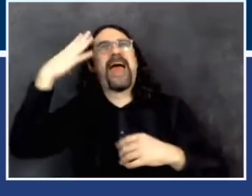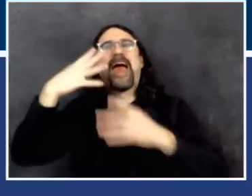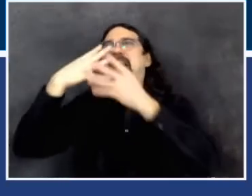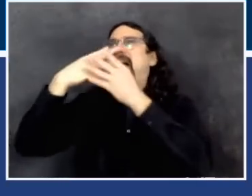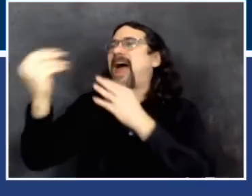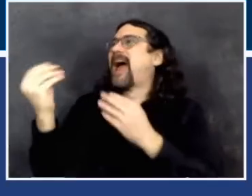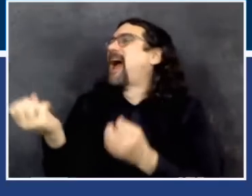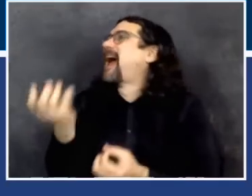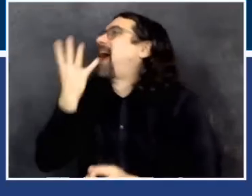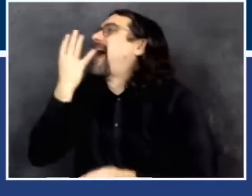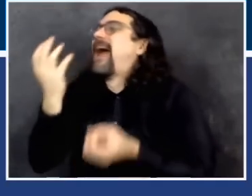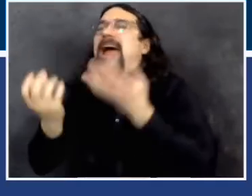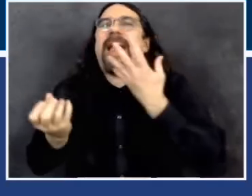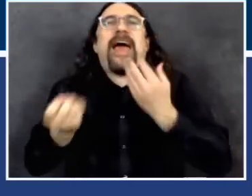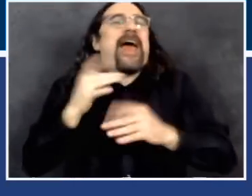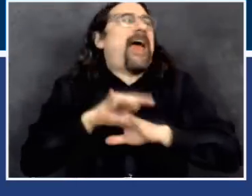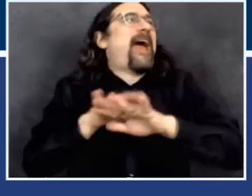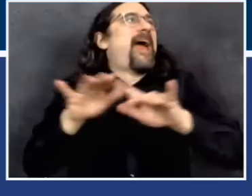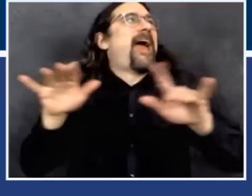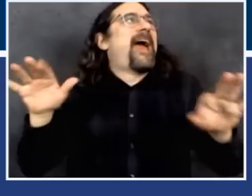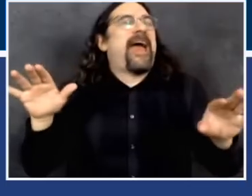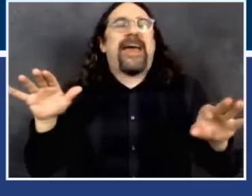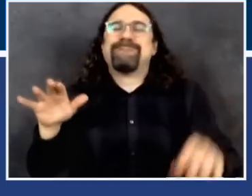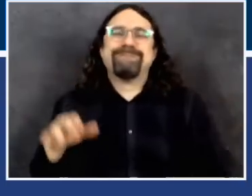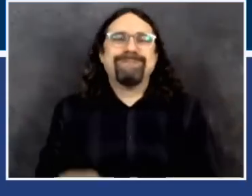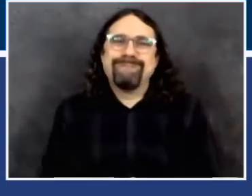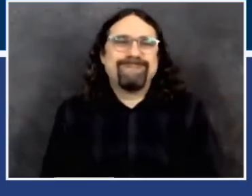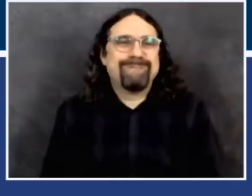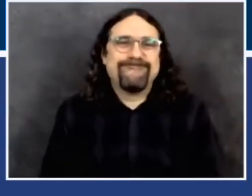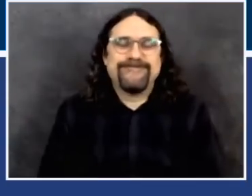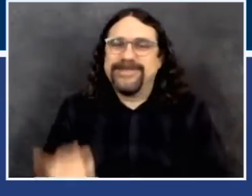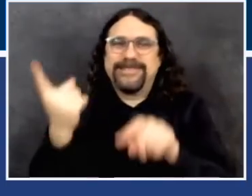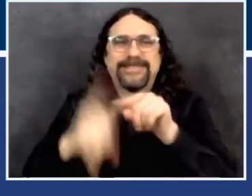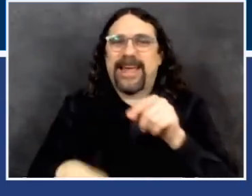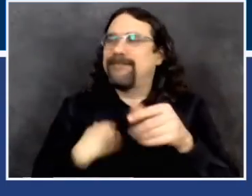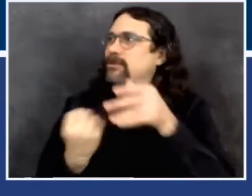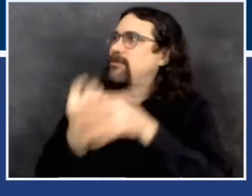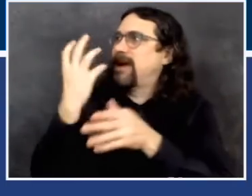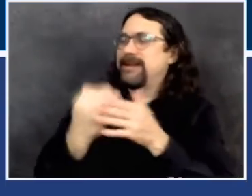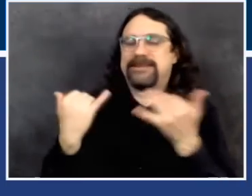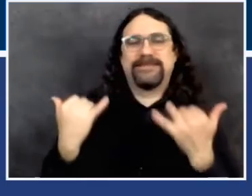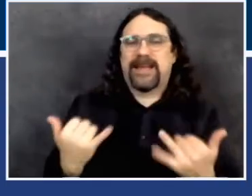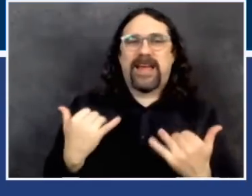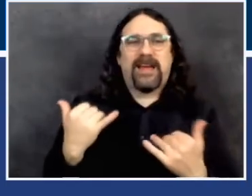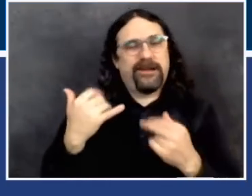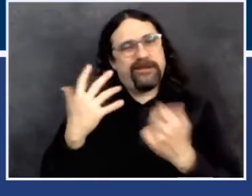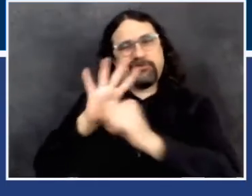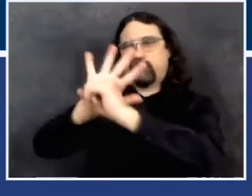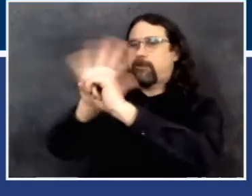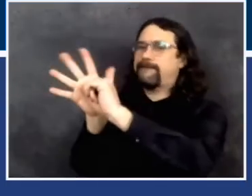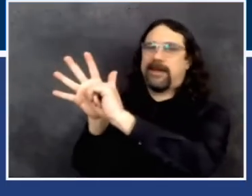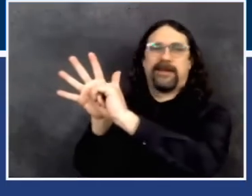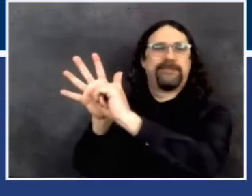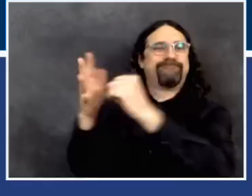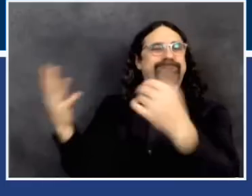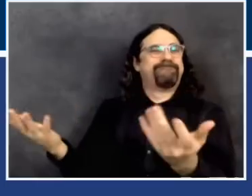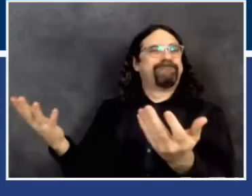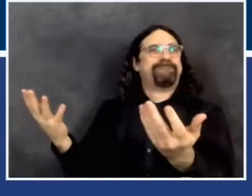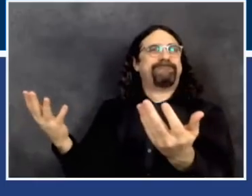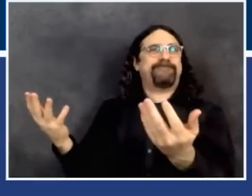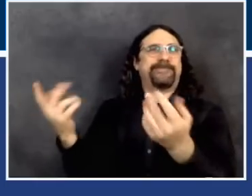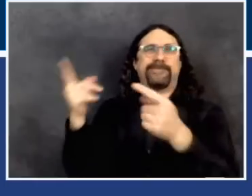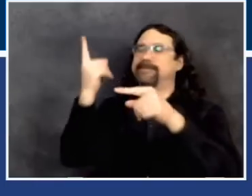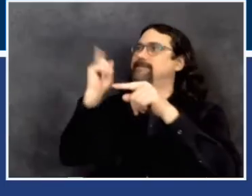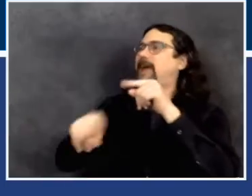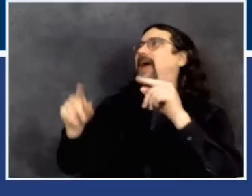that things are truly getting better. We're not getting back to normal until we are clear that we can do it safely. We do not